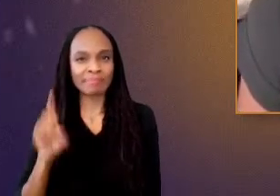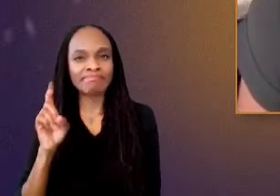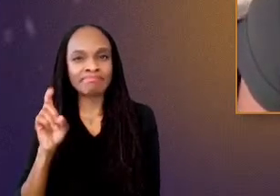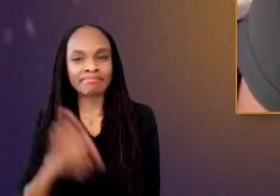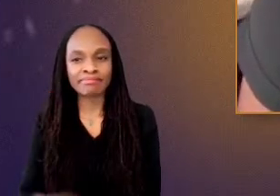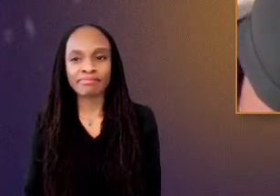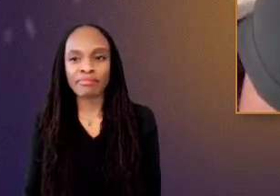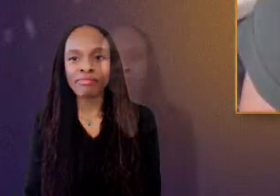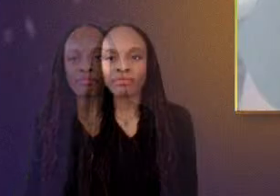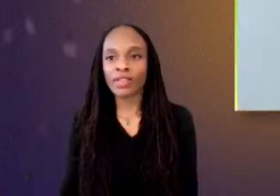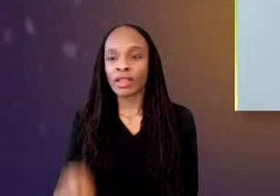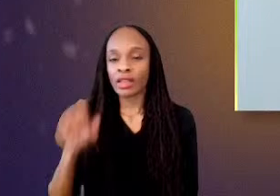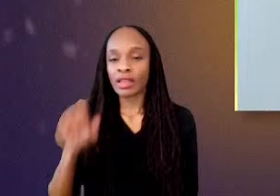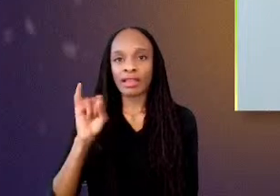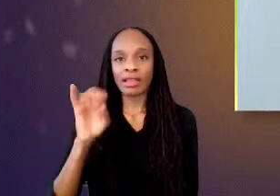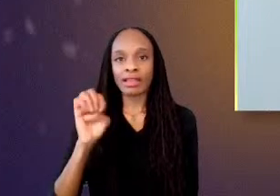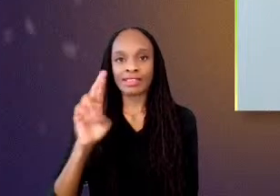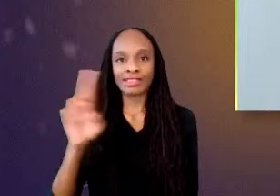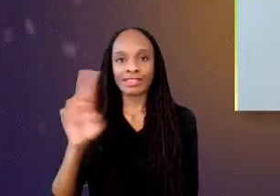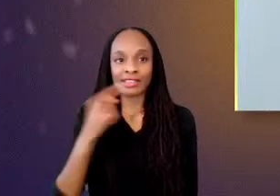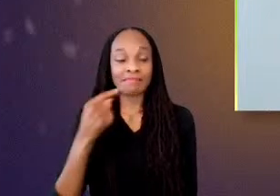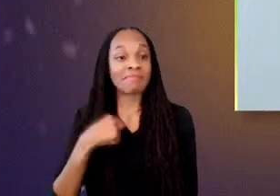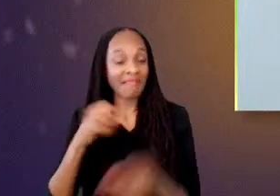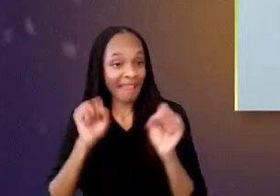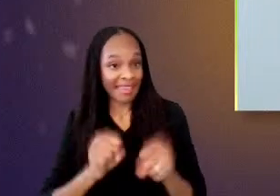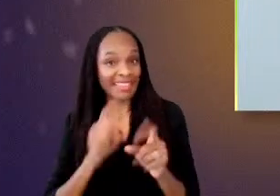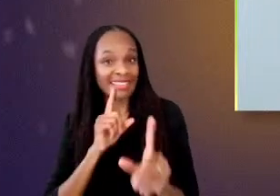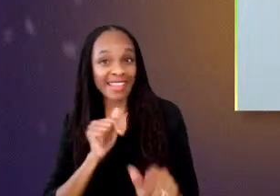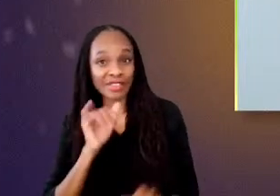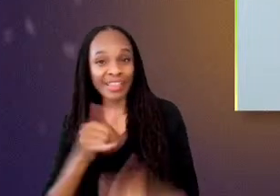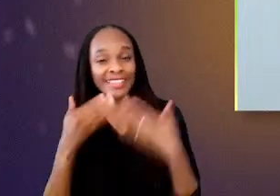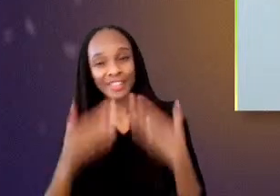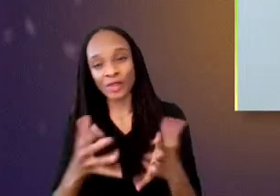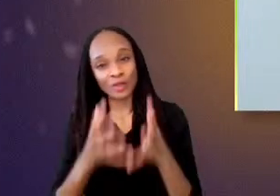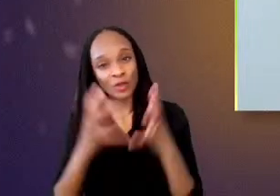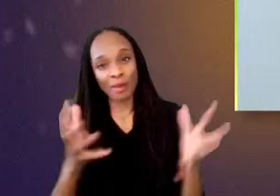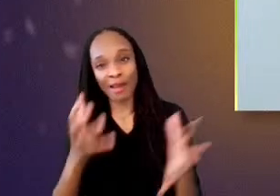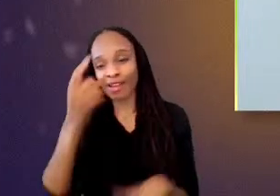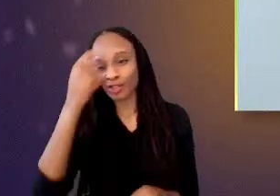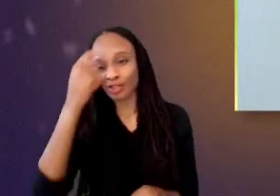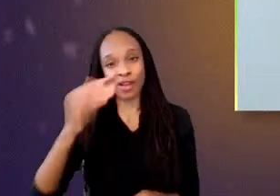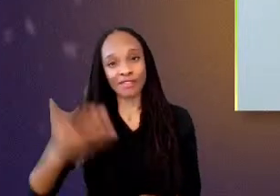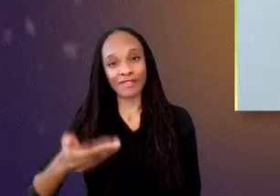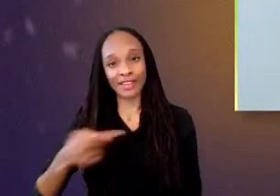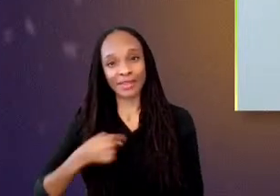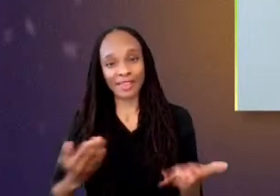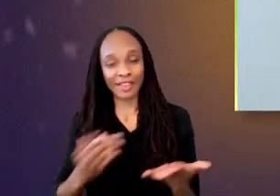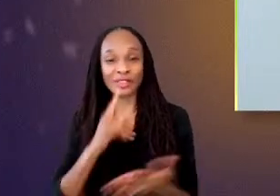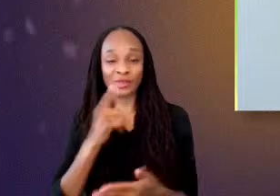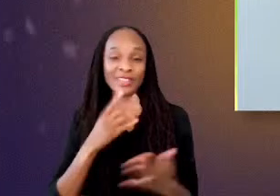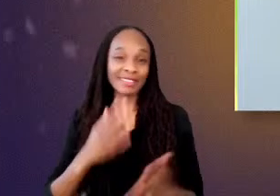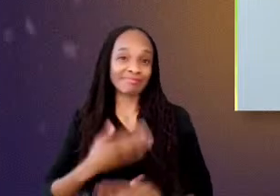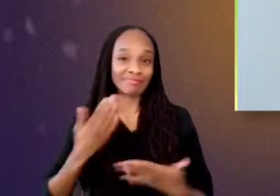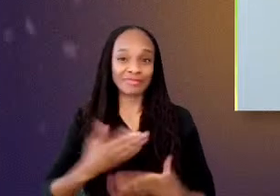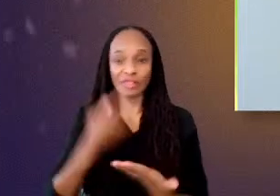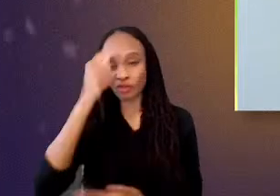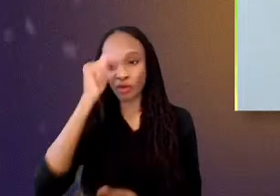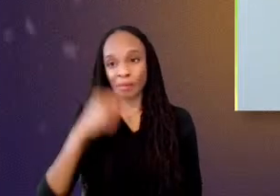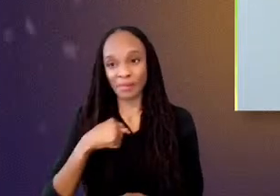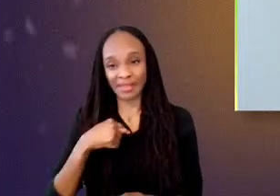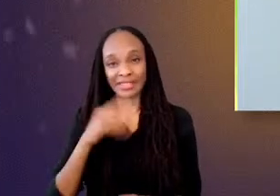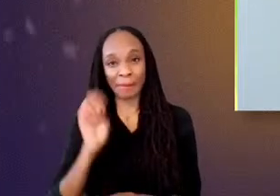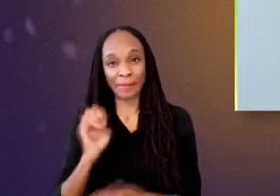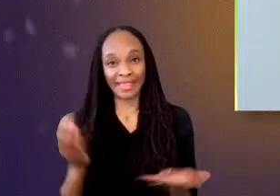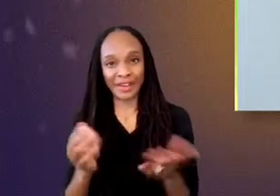Yeah, I can jump in. Also, thank you so much for having me. It's such a joy to be here with both of you.